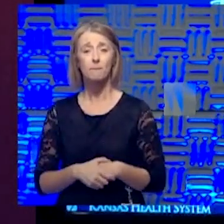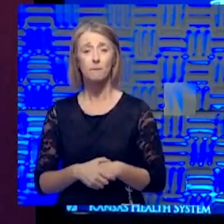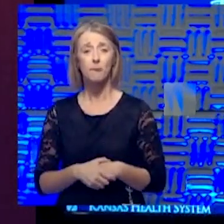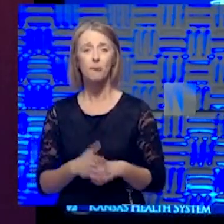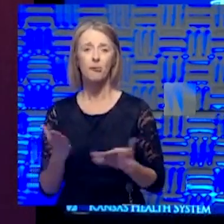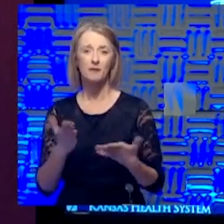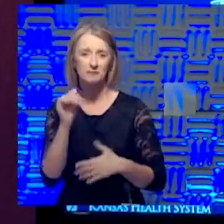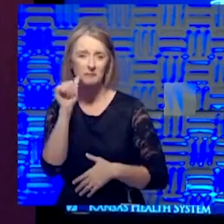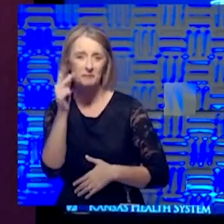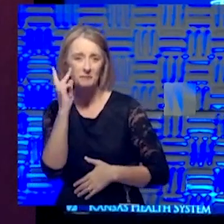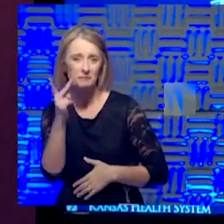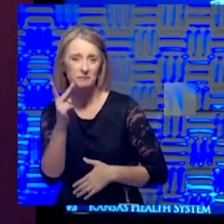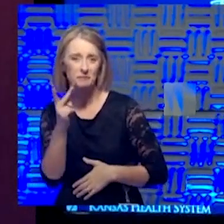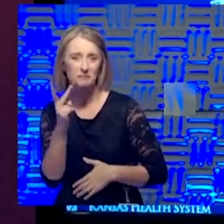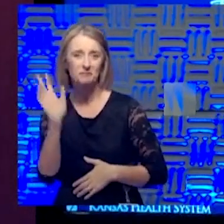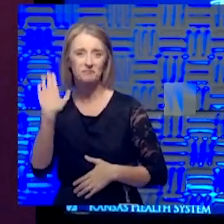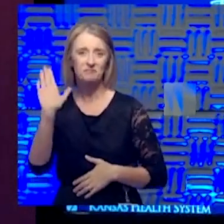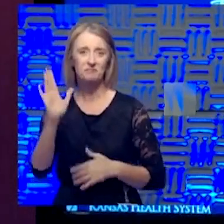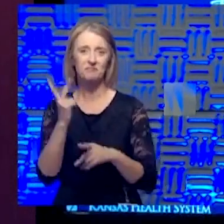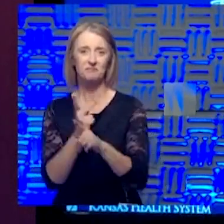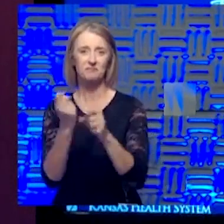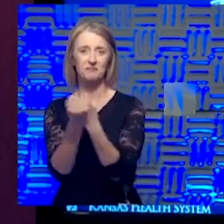We'll be here tomorrow. Stay safe out there.